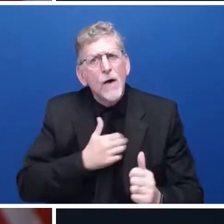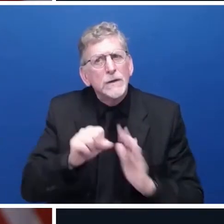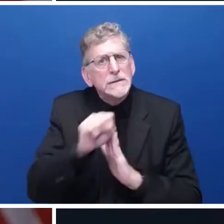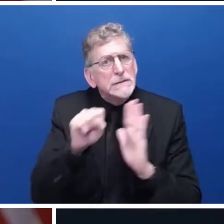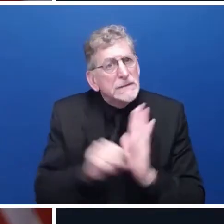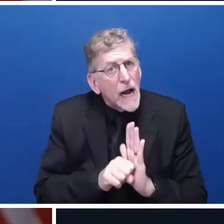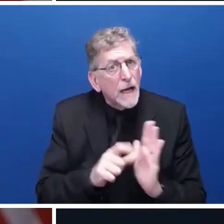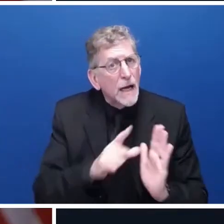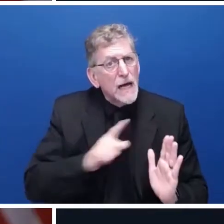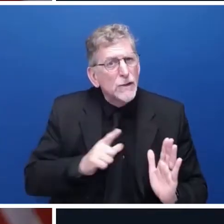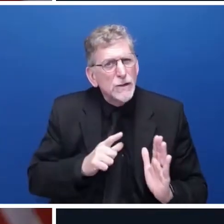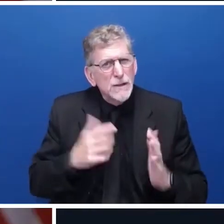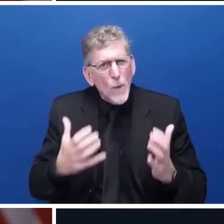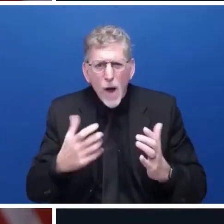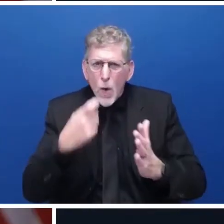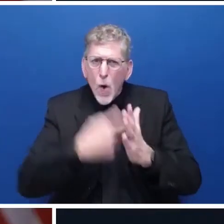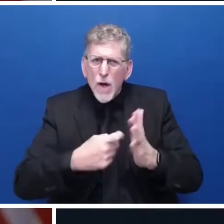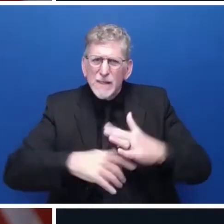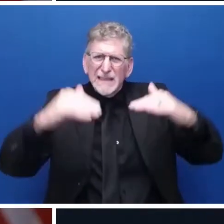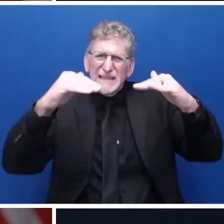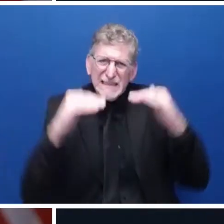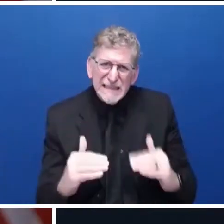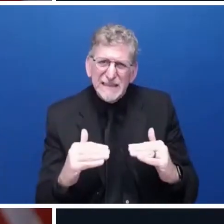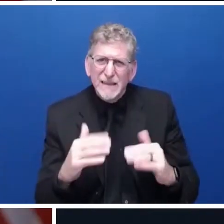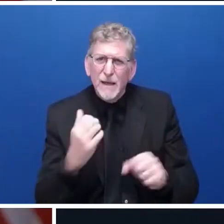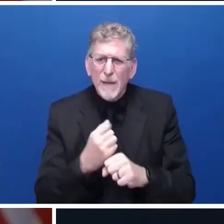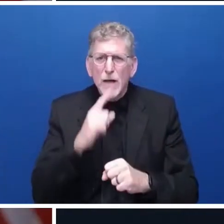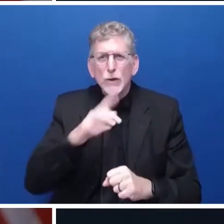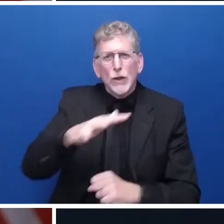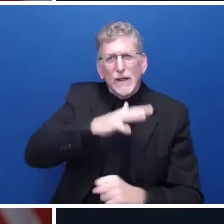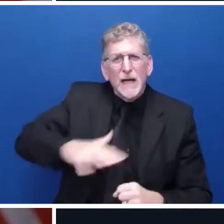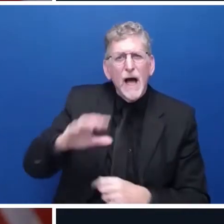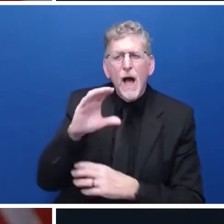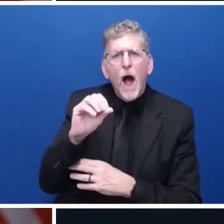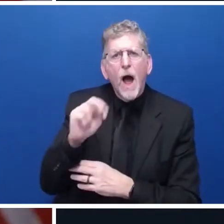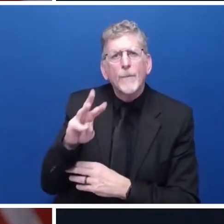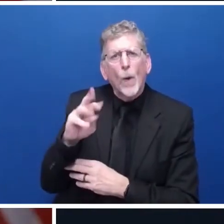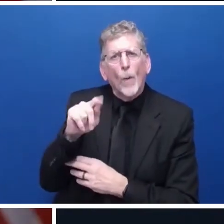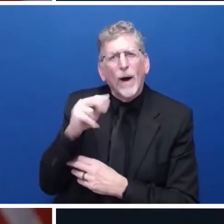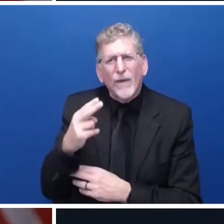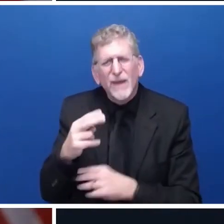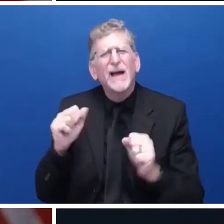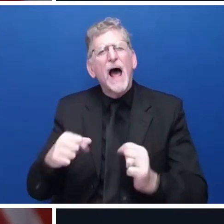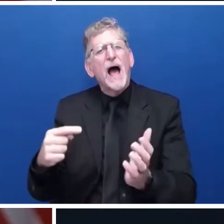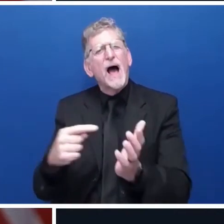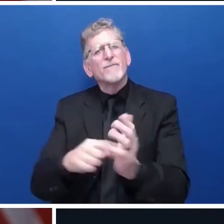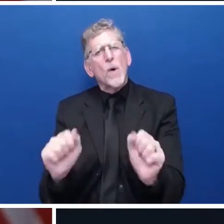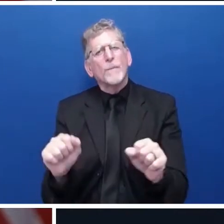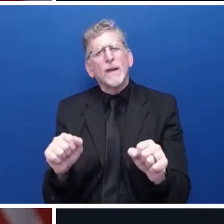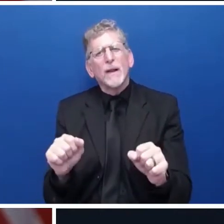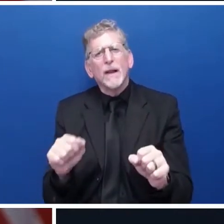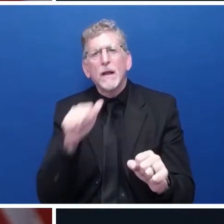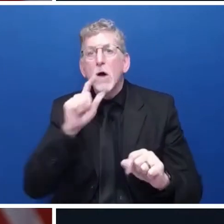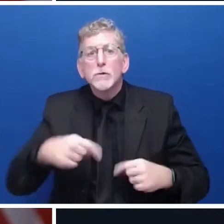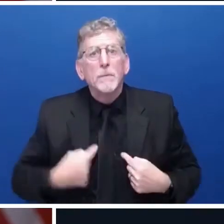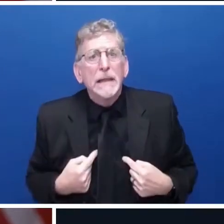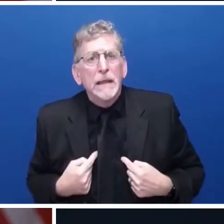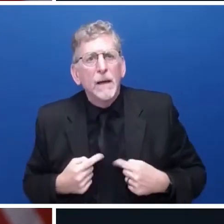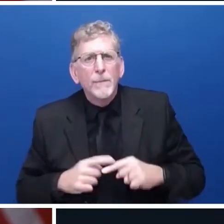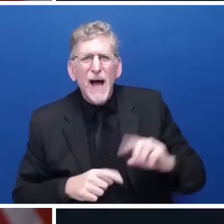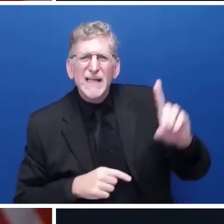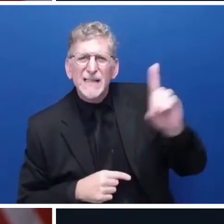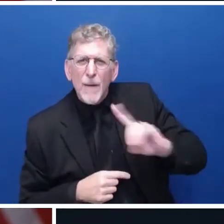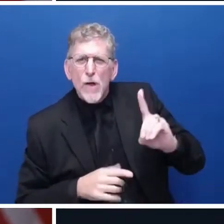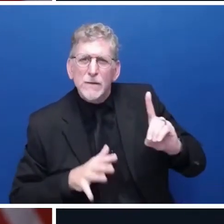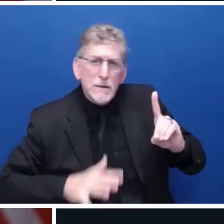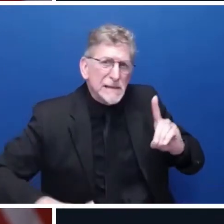And it's not just me. Democrats across the country are laser focused on affordability in our nation's capital and in state capitals